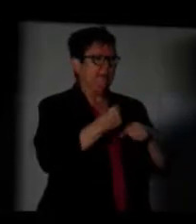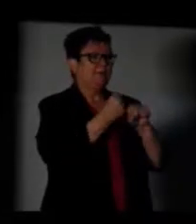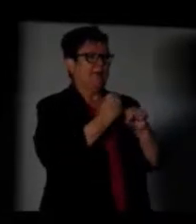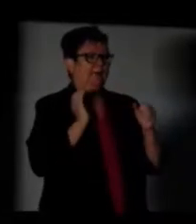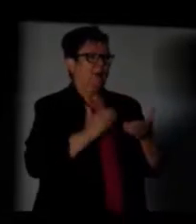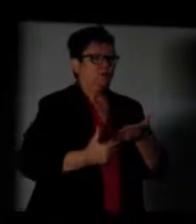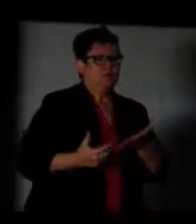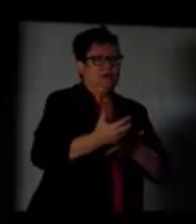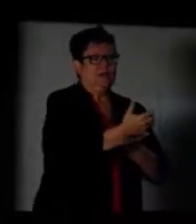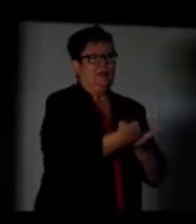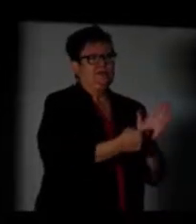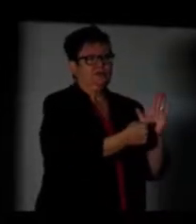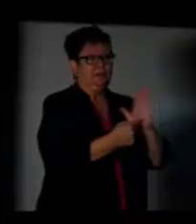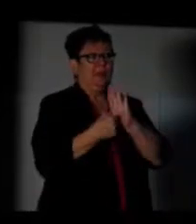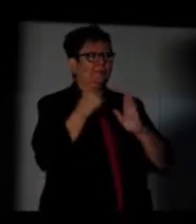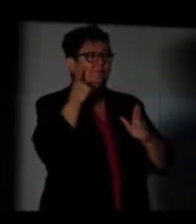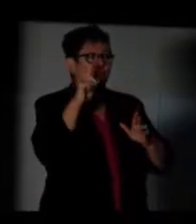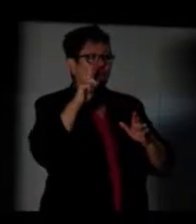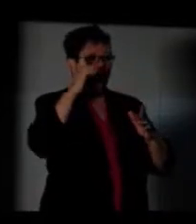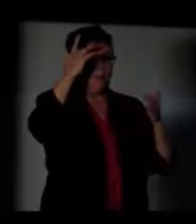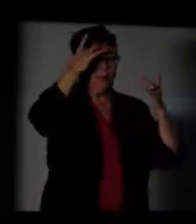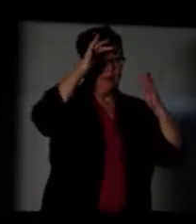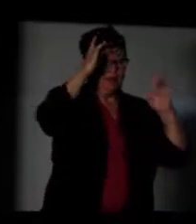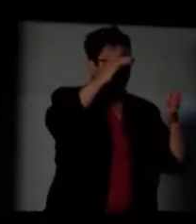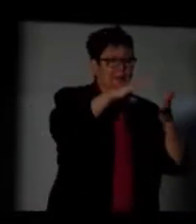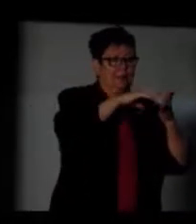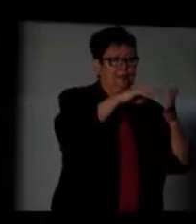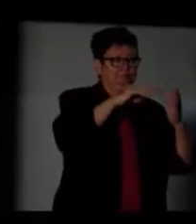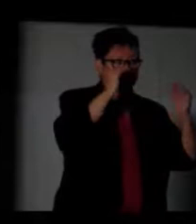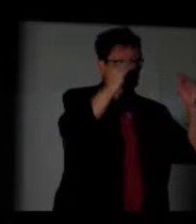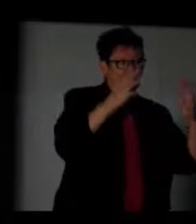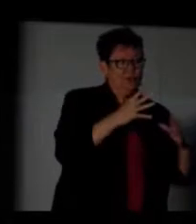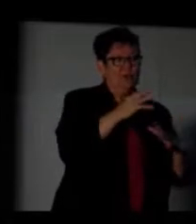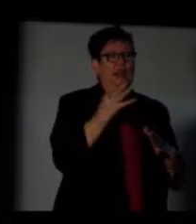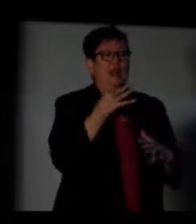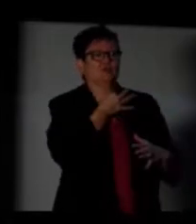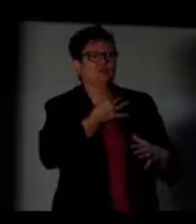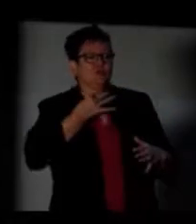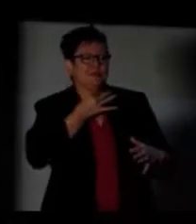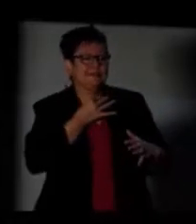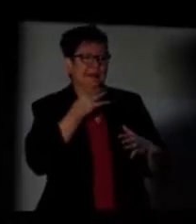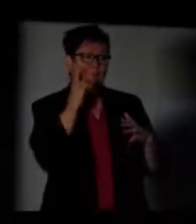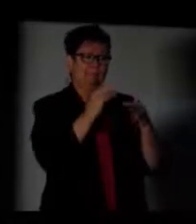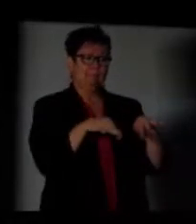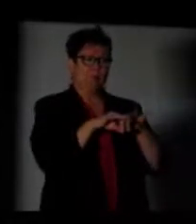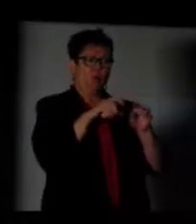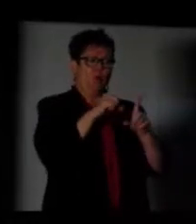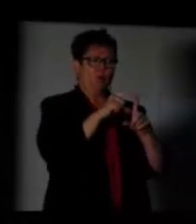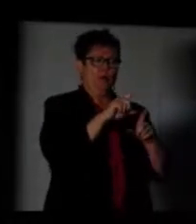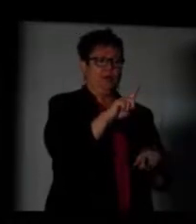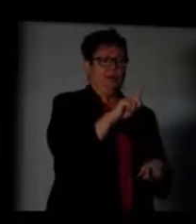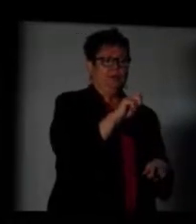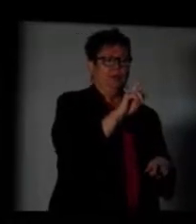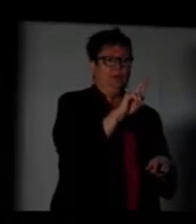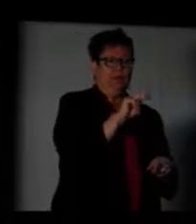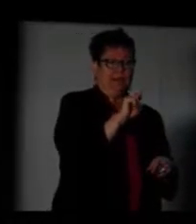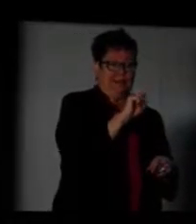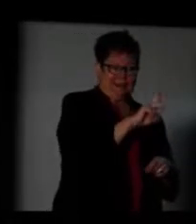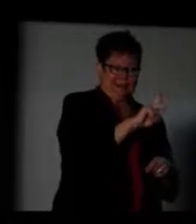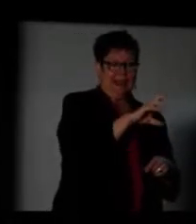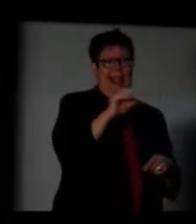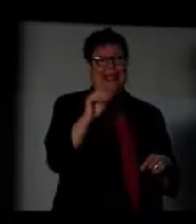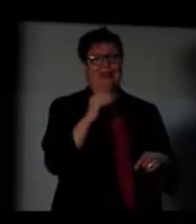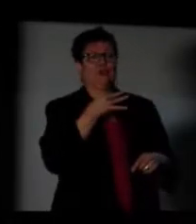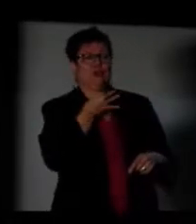here, for the learned and the curious. And I think that's a key phrase, for the learned and the curious. The learned are obviously